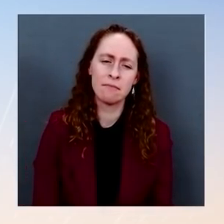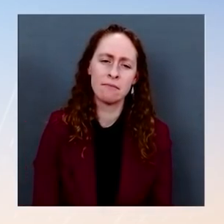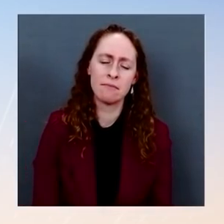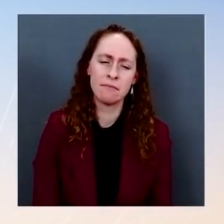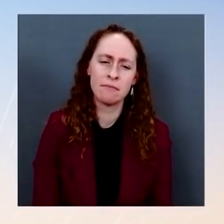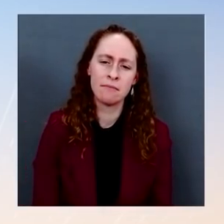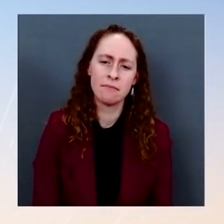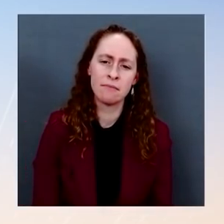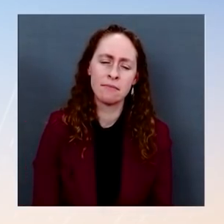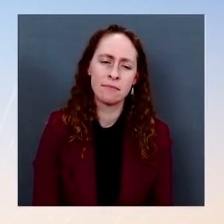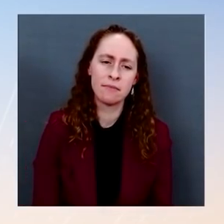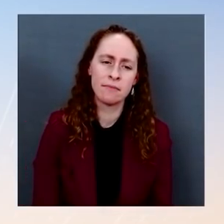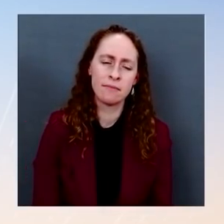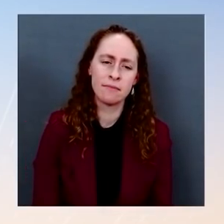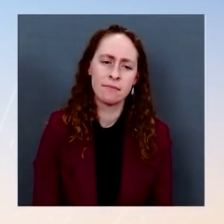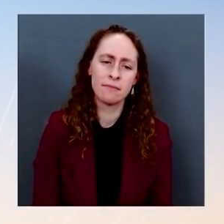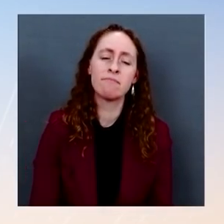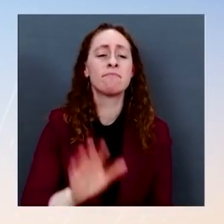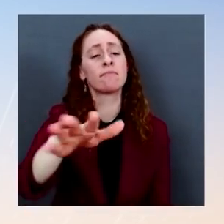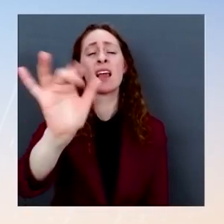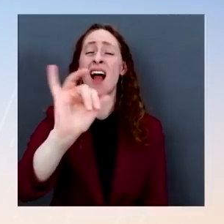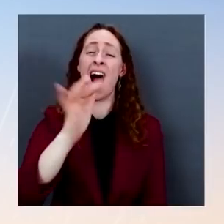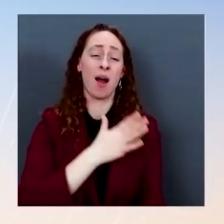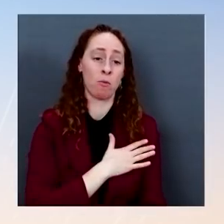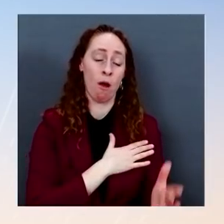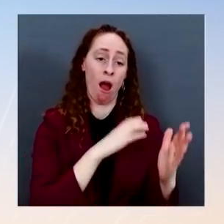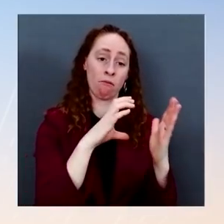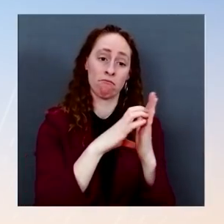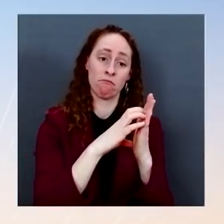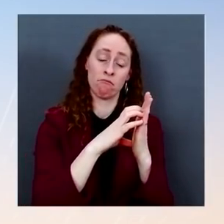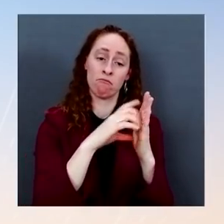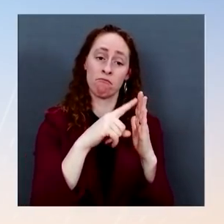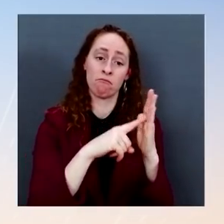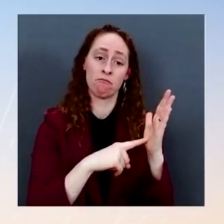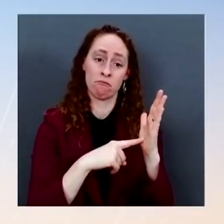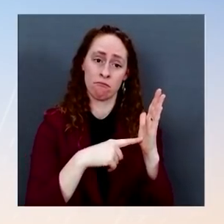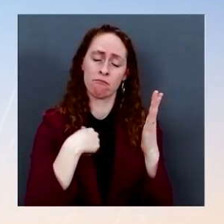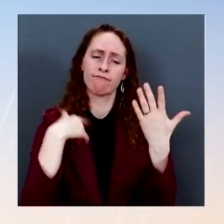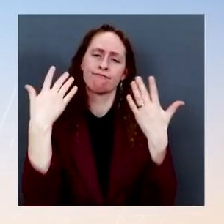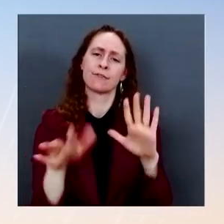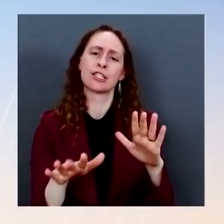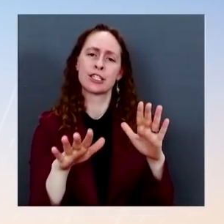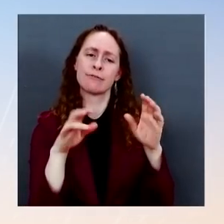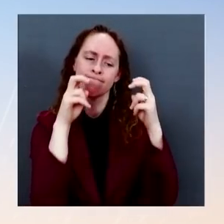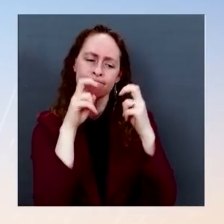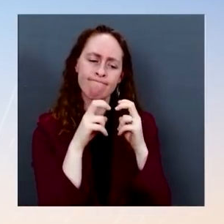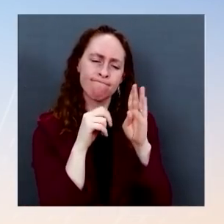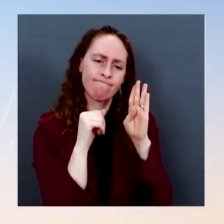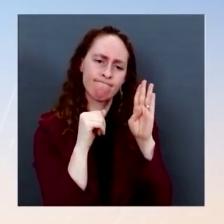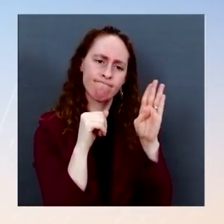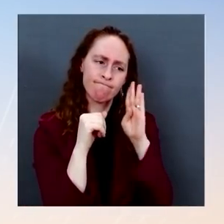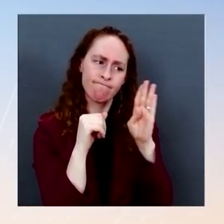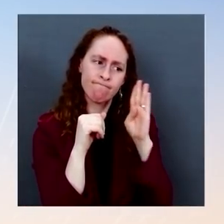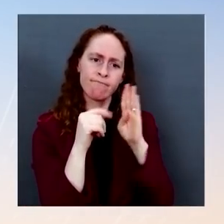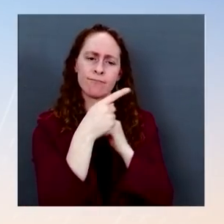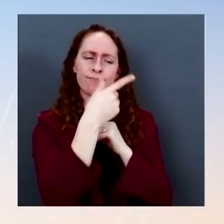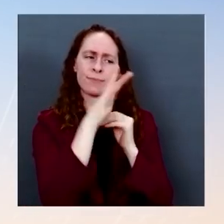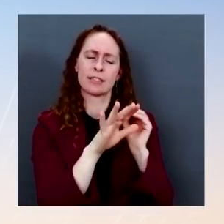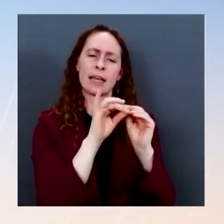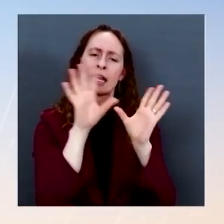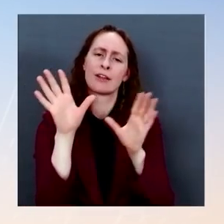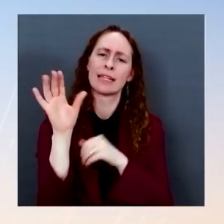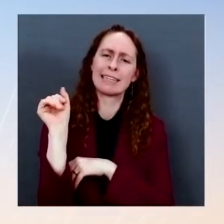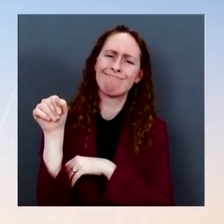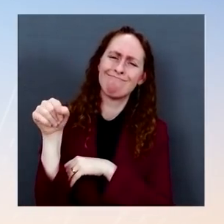that's why we were surprised. Go ahead in the middle, sorry, go ahead. So given the current state of the pandemic, does the president